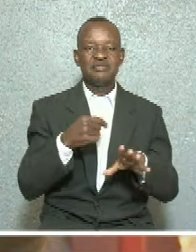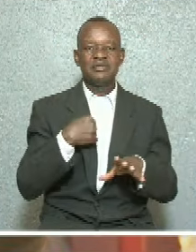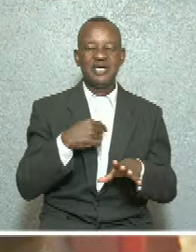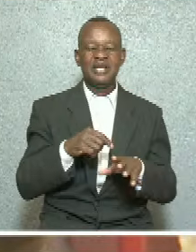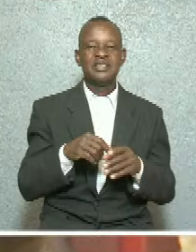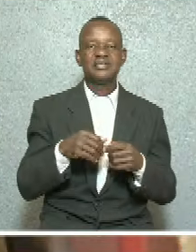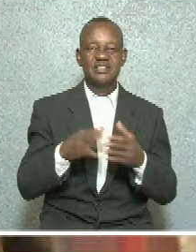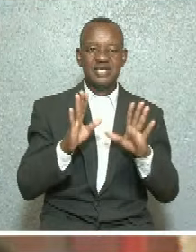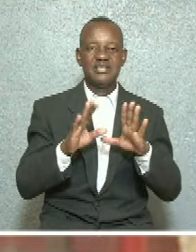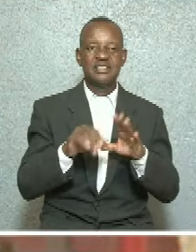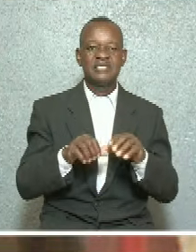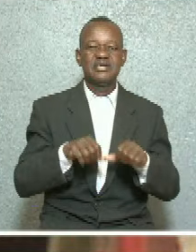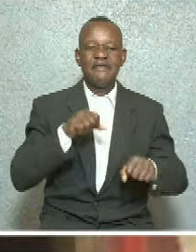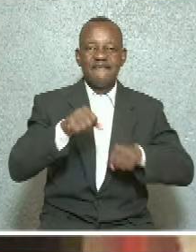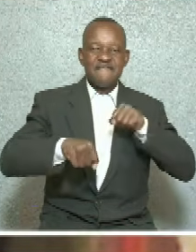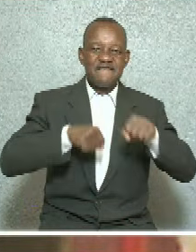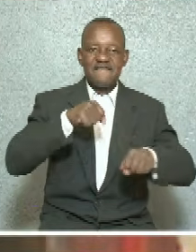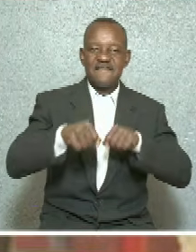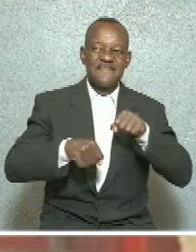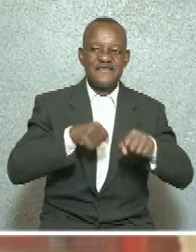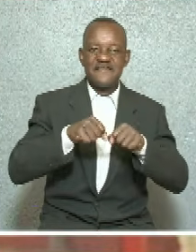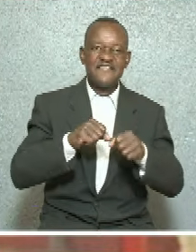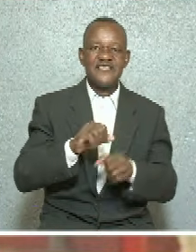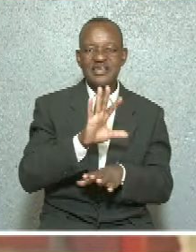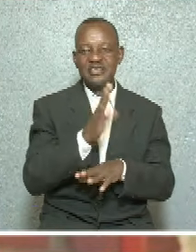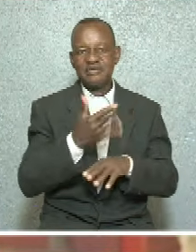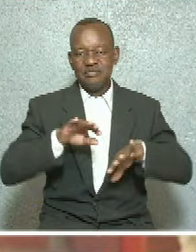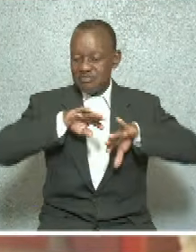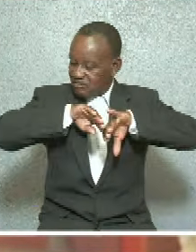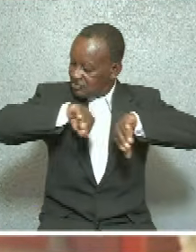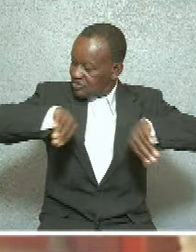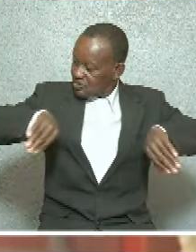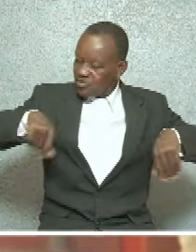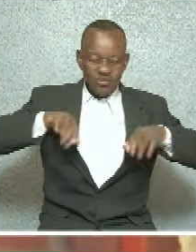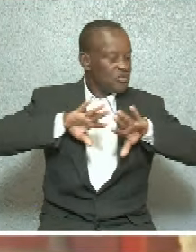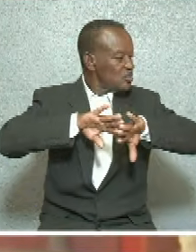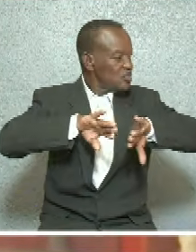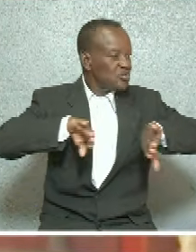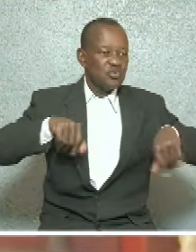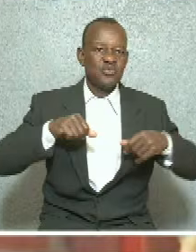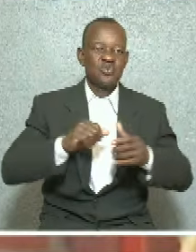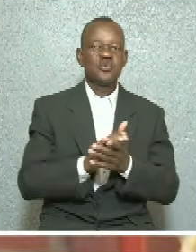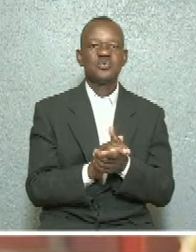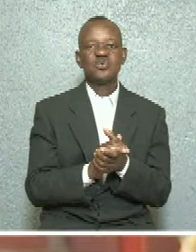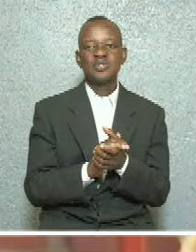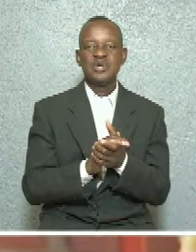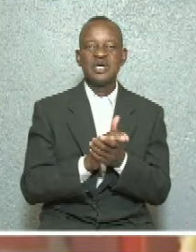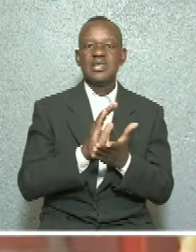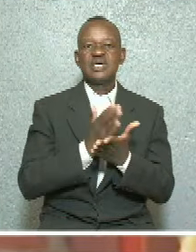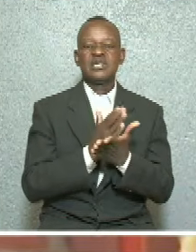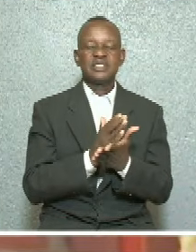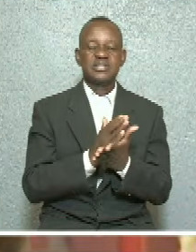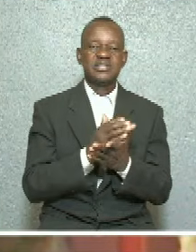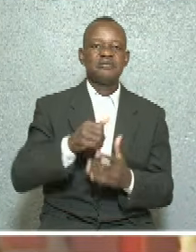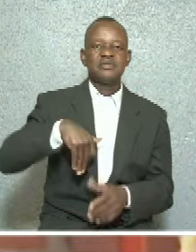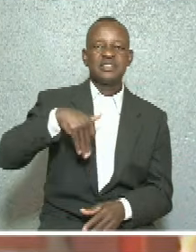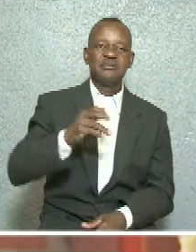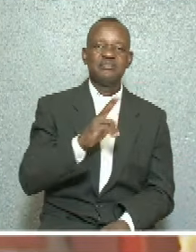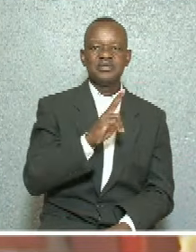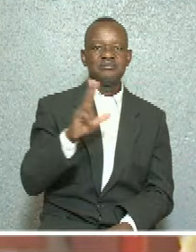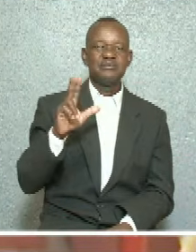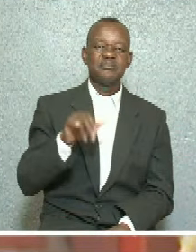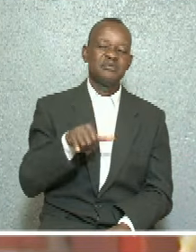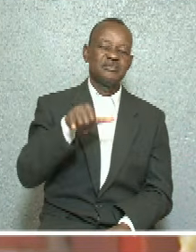what do I do? So I was one of the few Namibians that got the opportunity to study in Hungary through